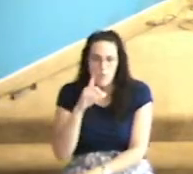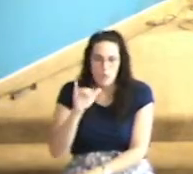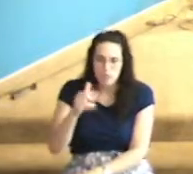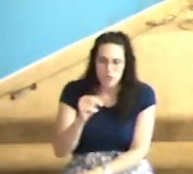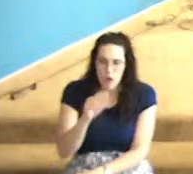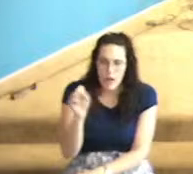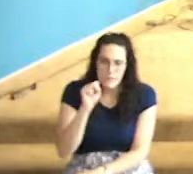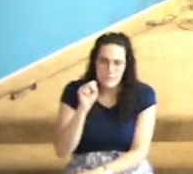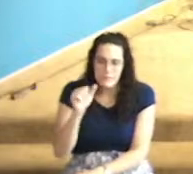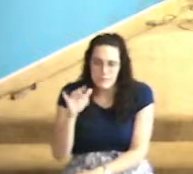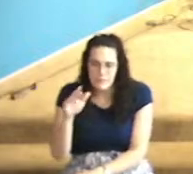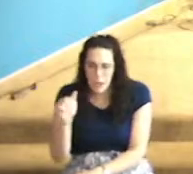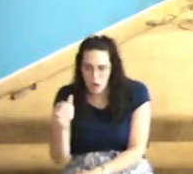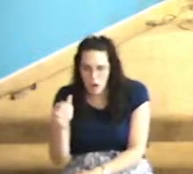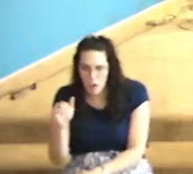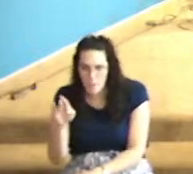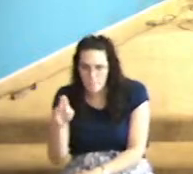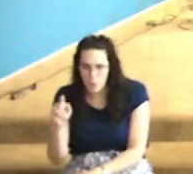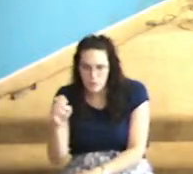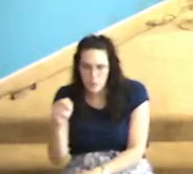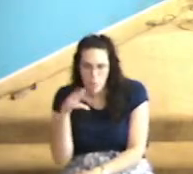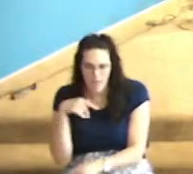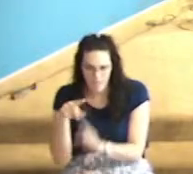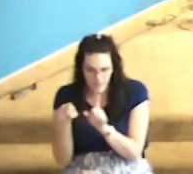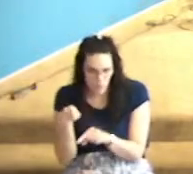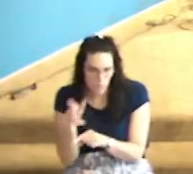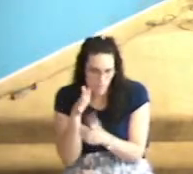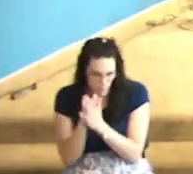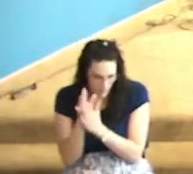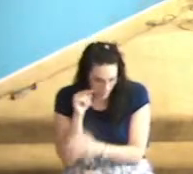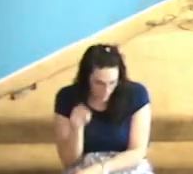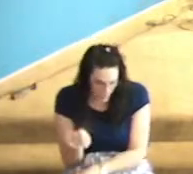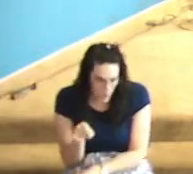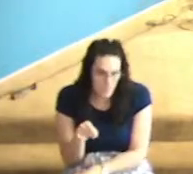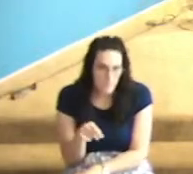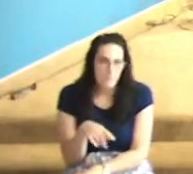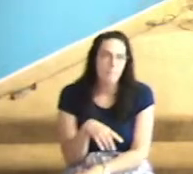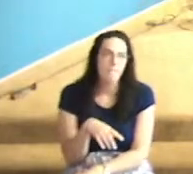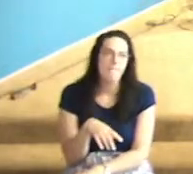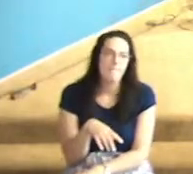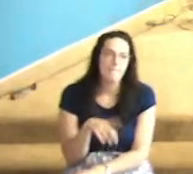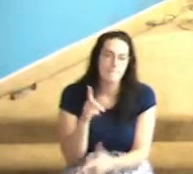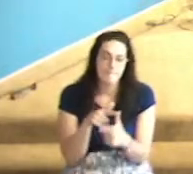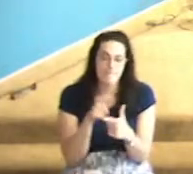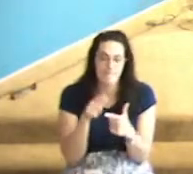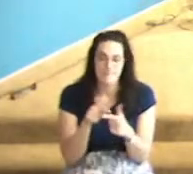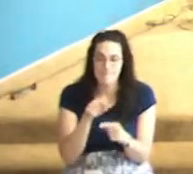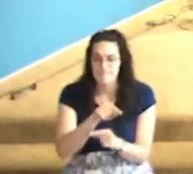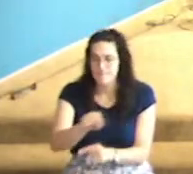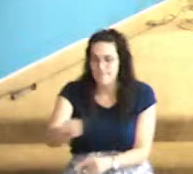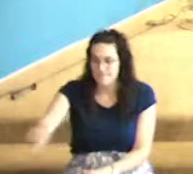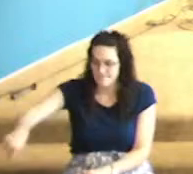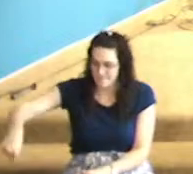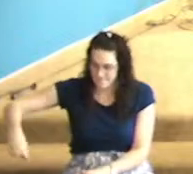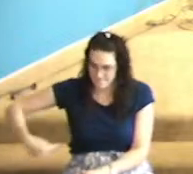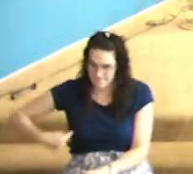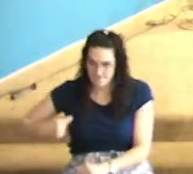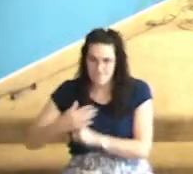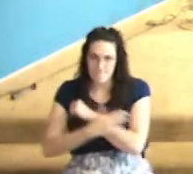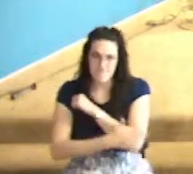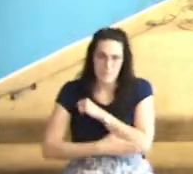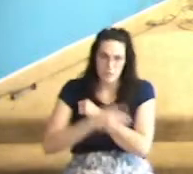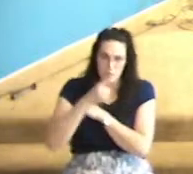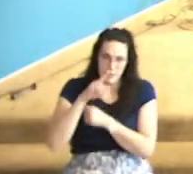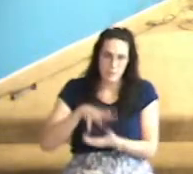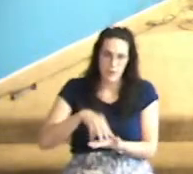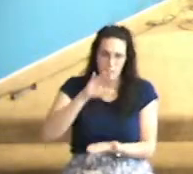Bolton. There'll be a sign there. You can have that prayer prompt there. And then go to the Country Kids Learning Center,